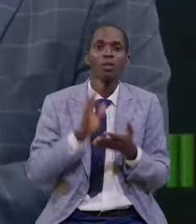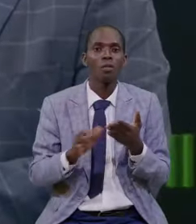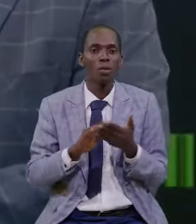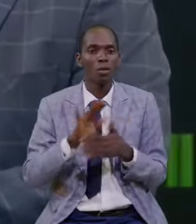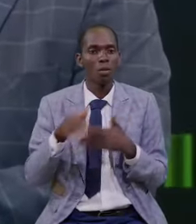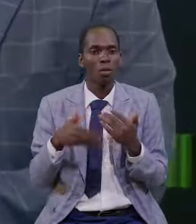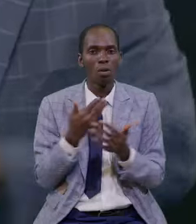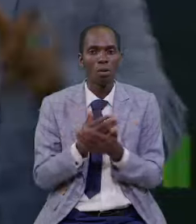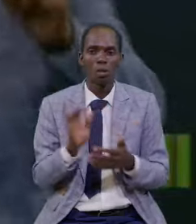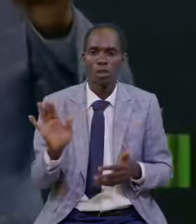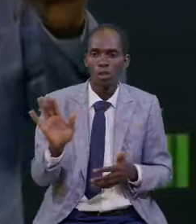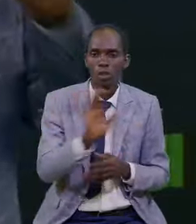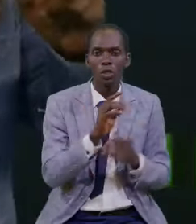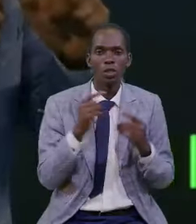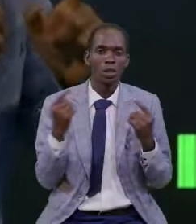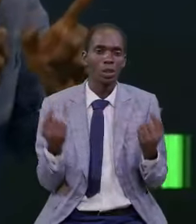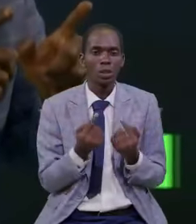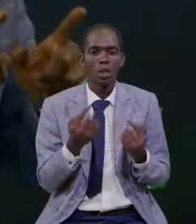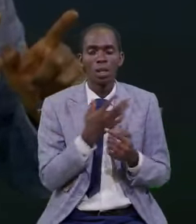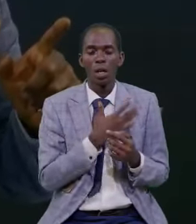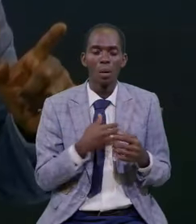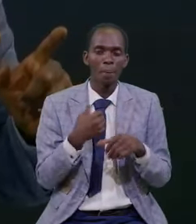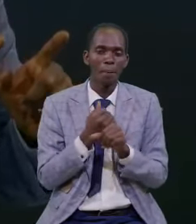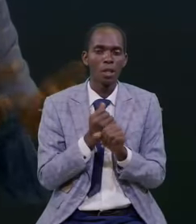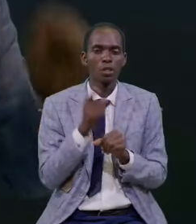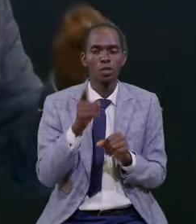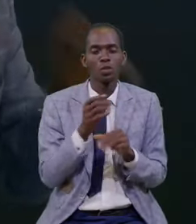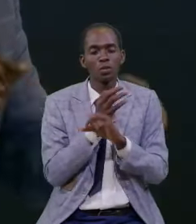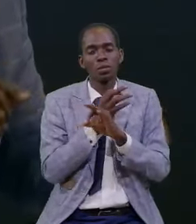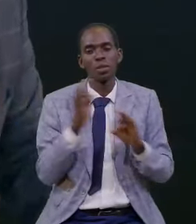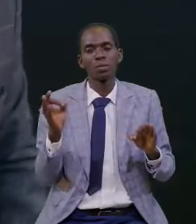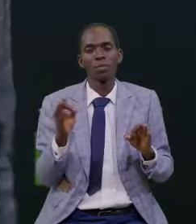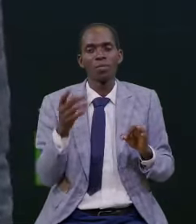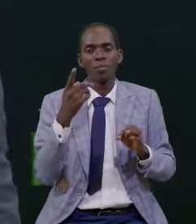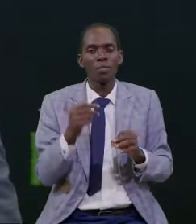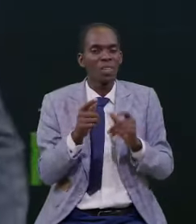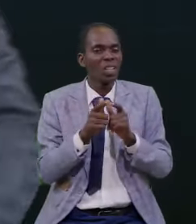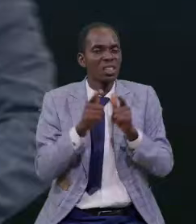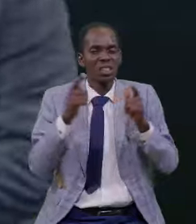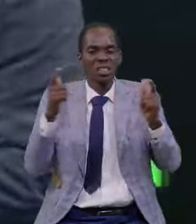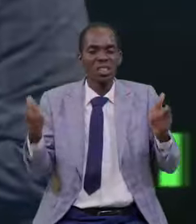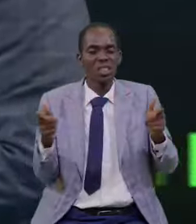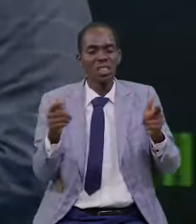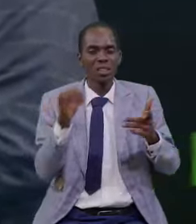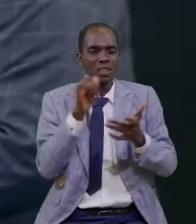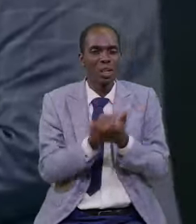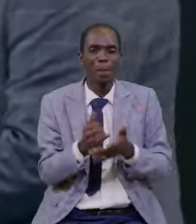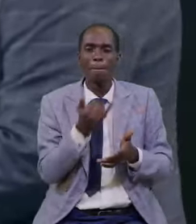you free. The great mistake that woman could have made is